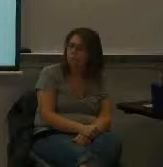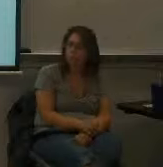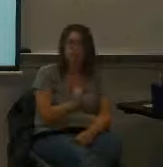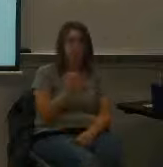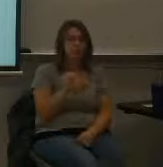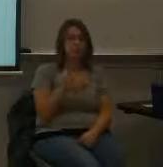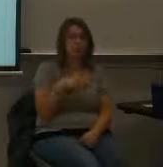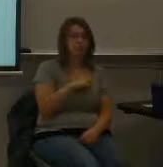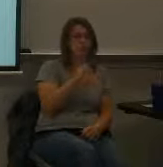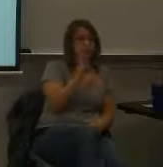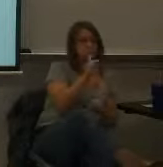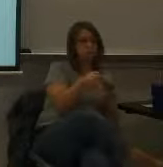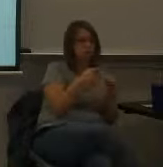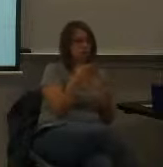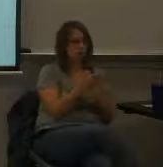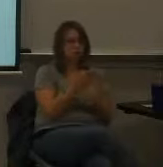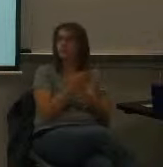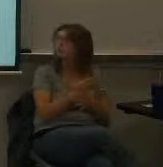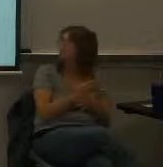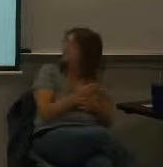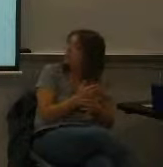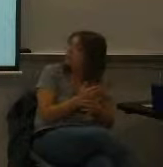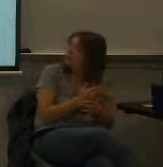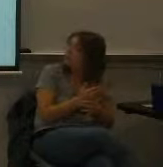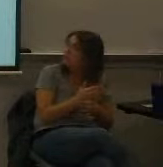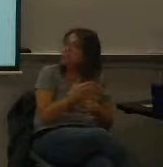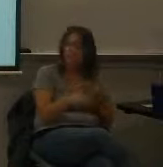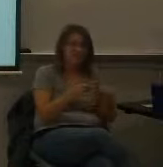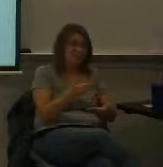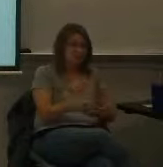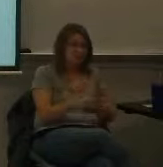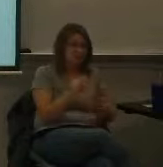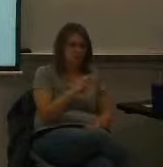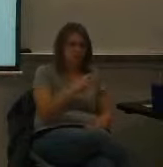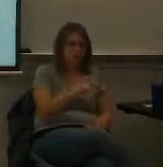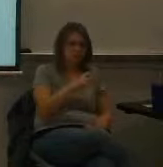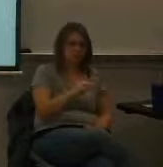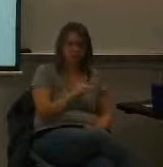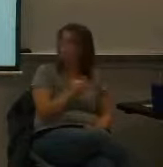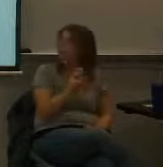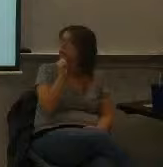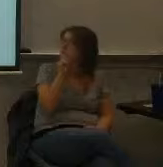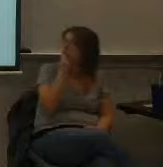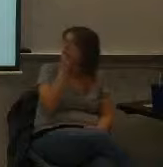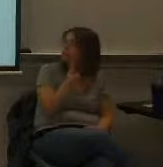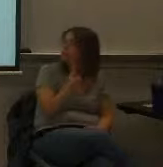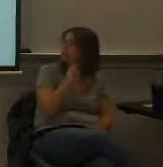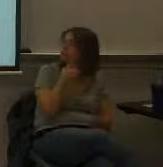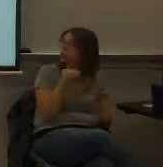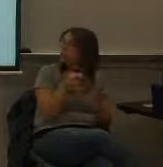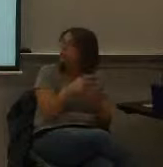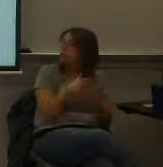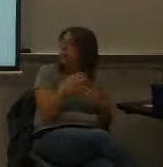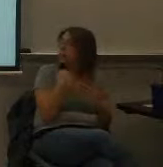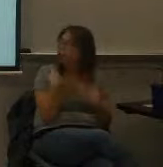So we'll talk about disturbance, succession, indirect interactions, and strong interactors.